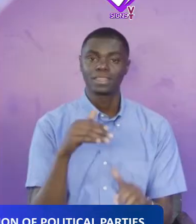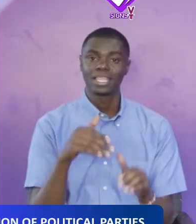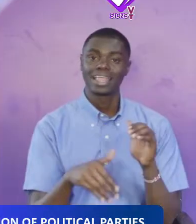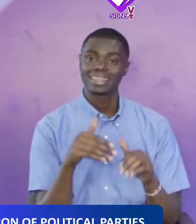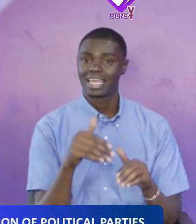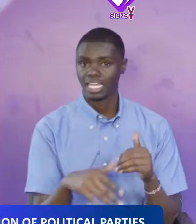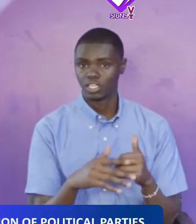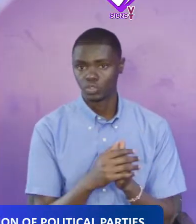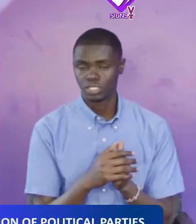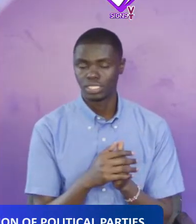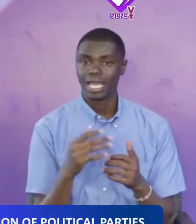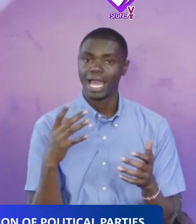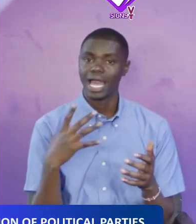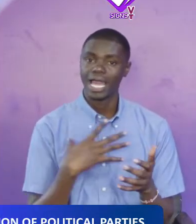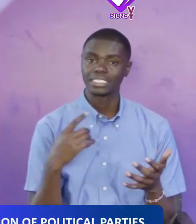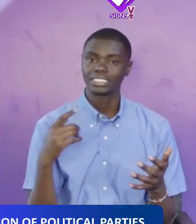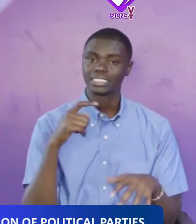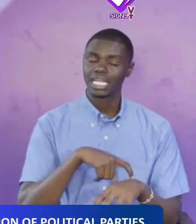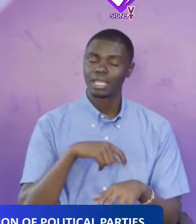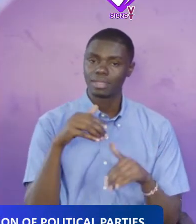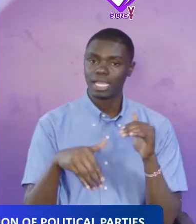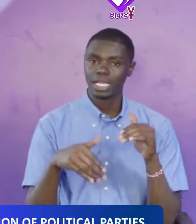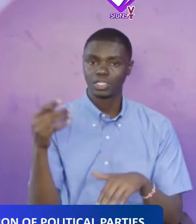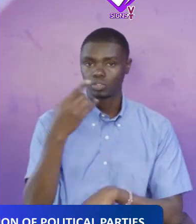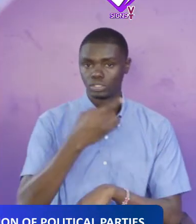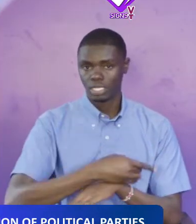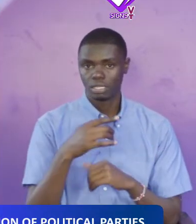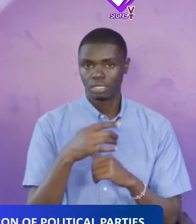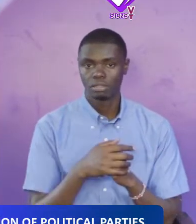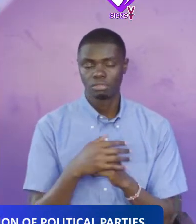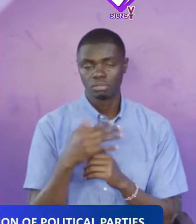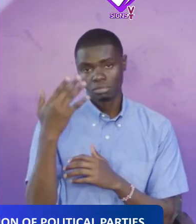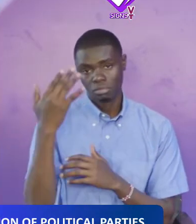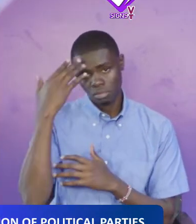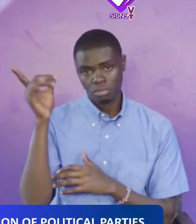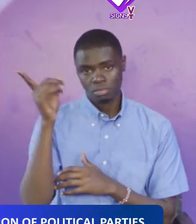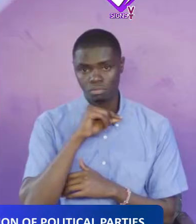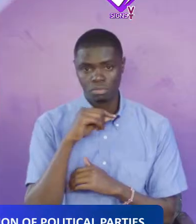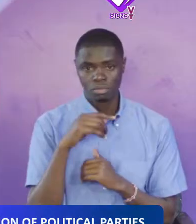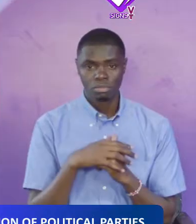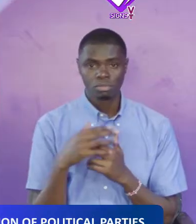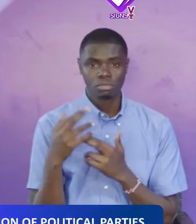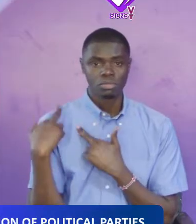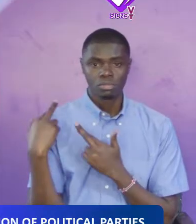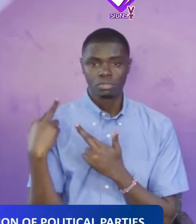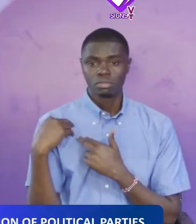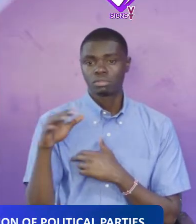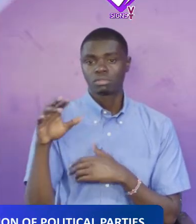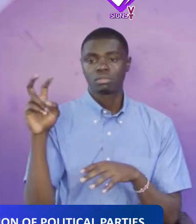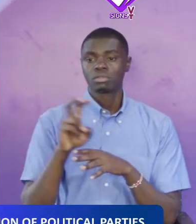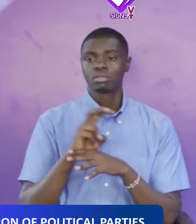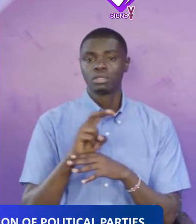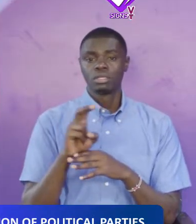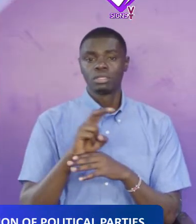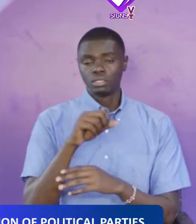day and during the election day, because you are aware, basically their role is to observe